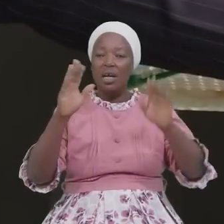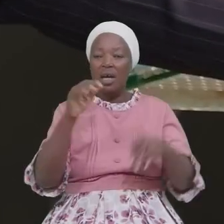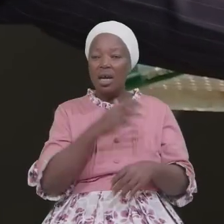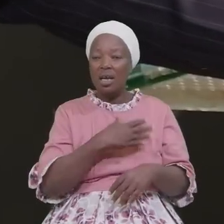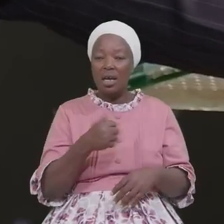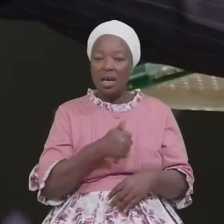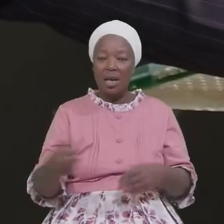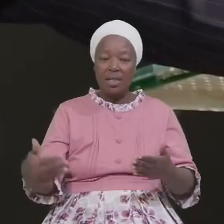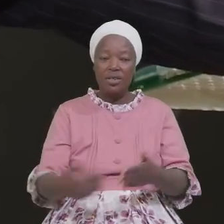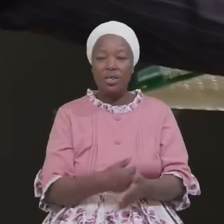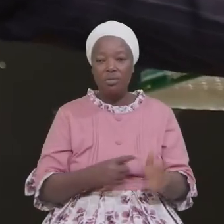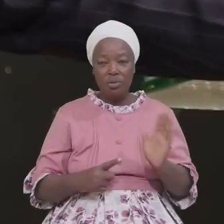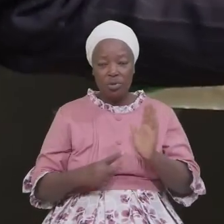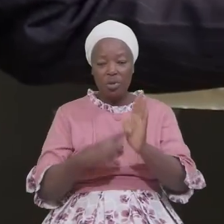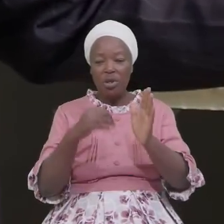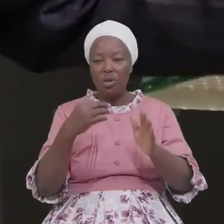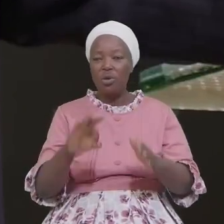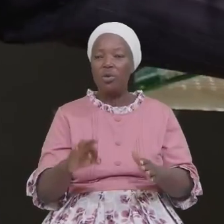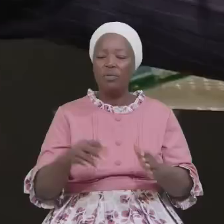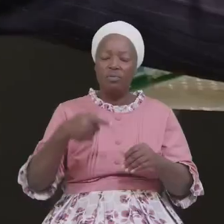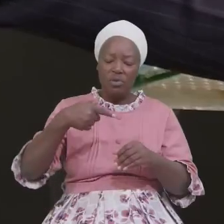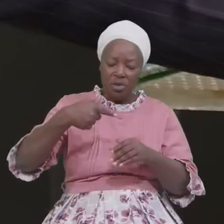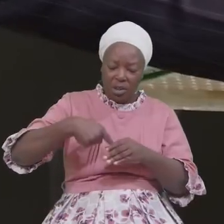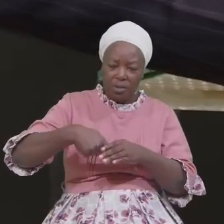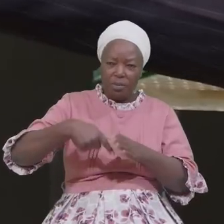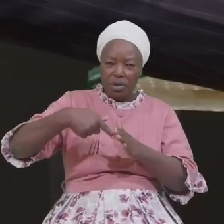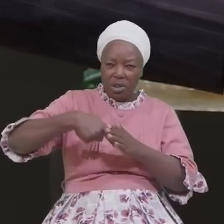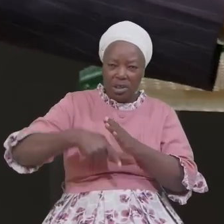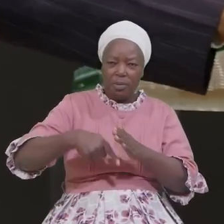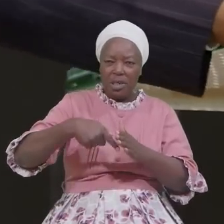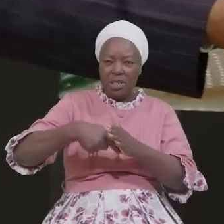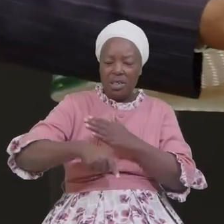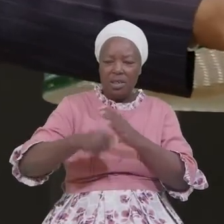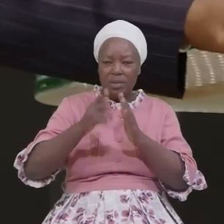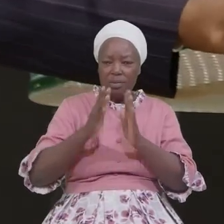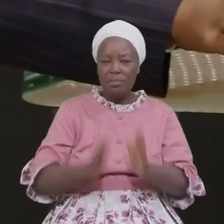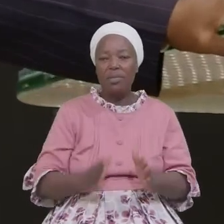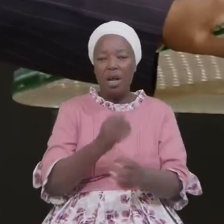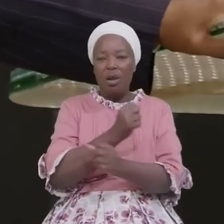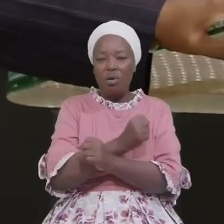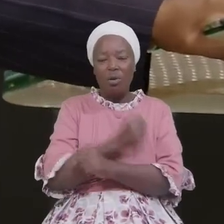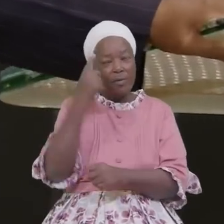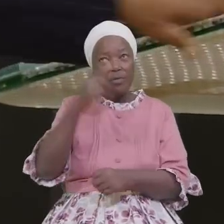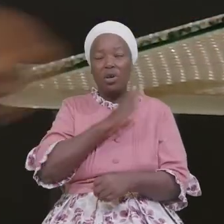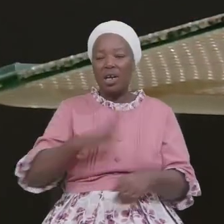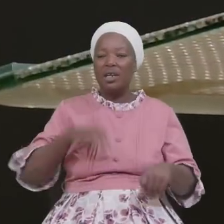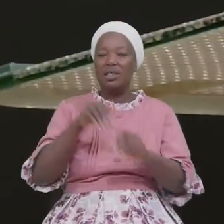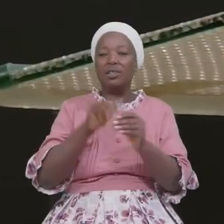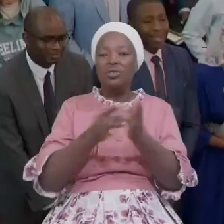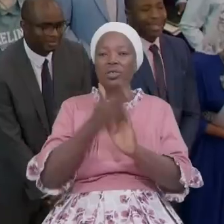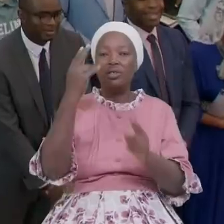new demonstration of deep and love for Christ in